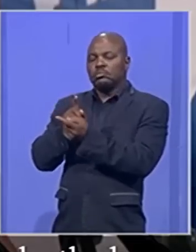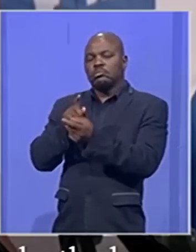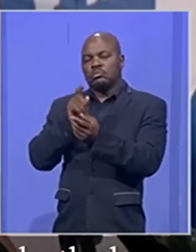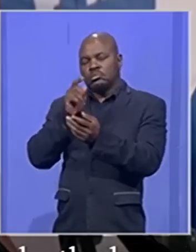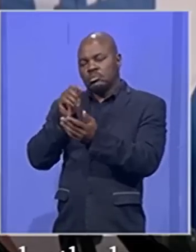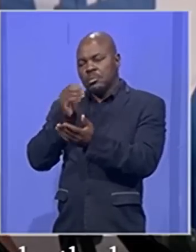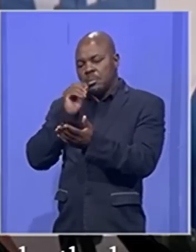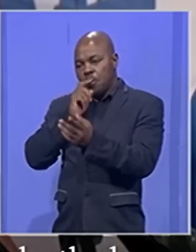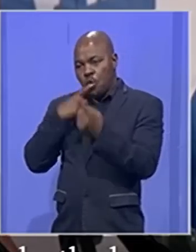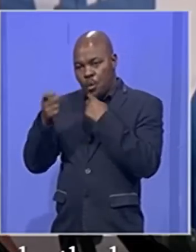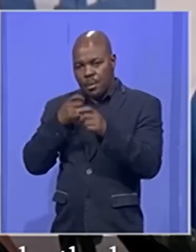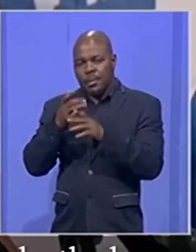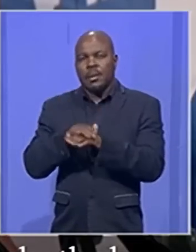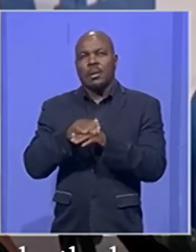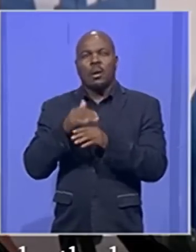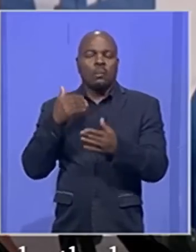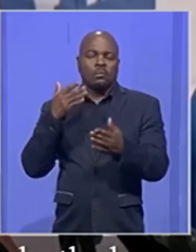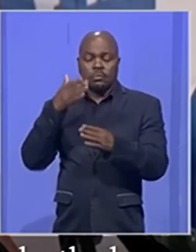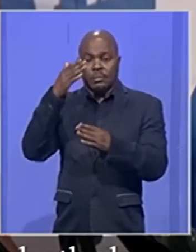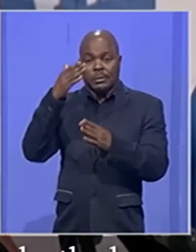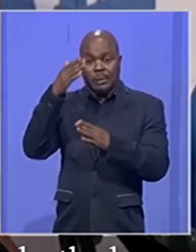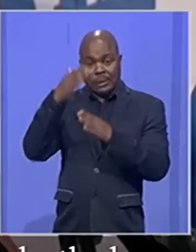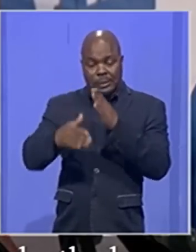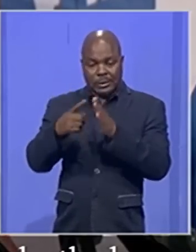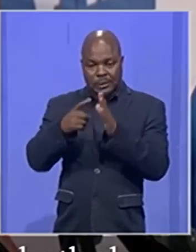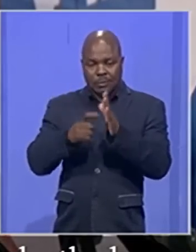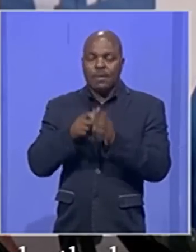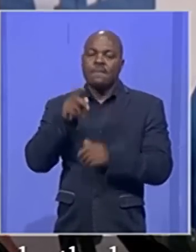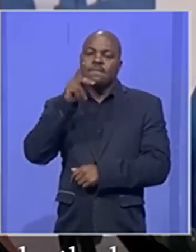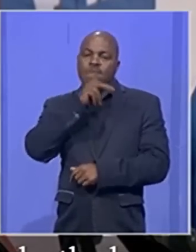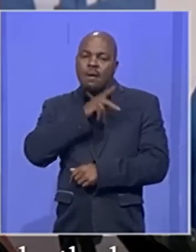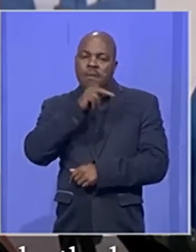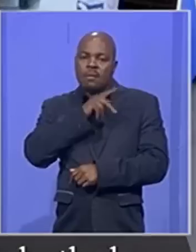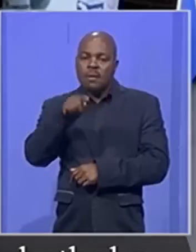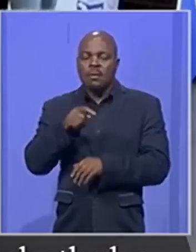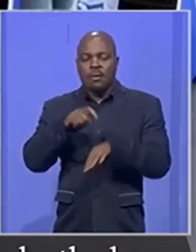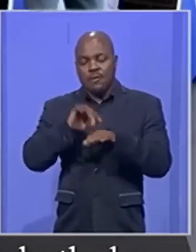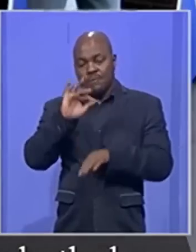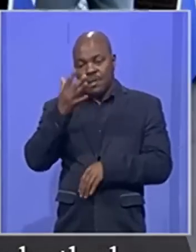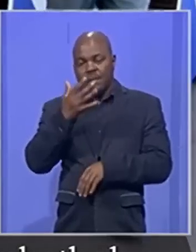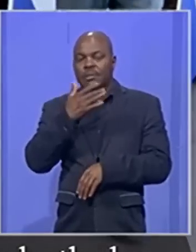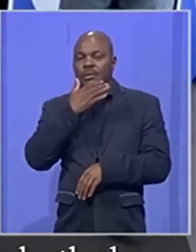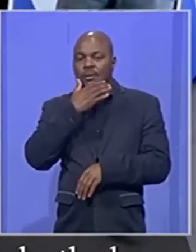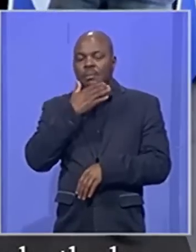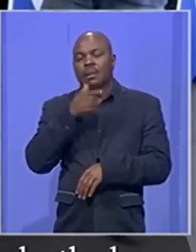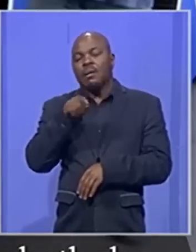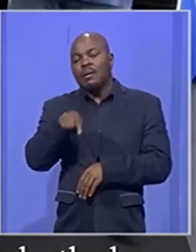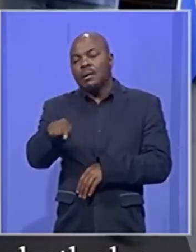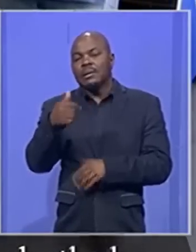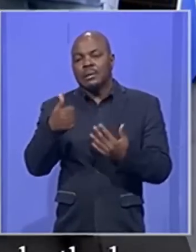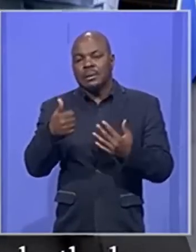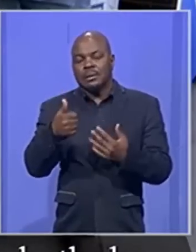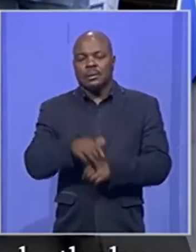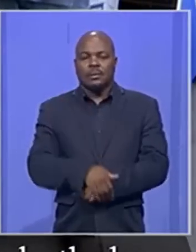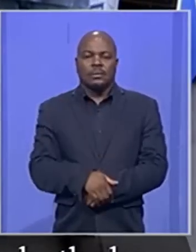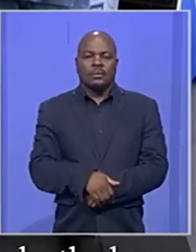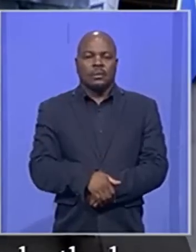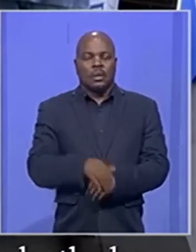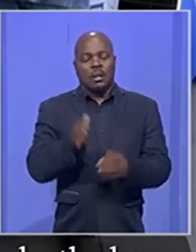p.m. On Friday 6 December 2024. Dikgetho di tla kwalwa ka hora ya borobong